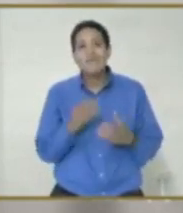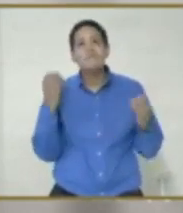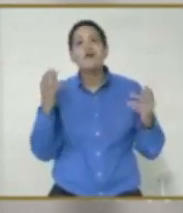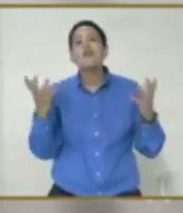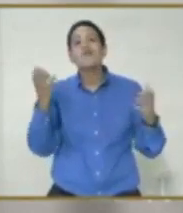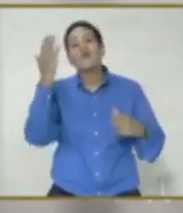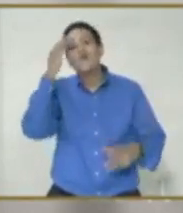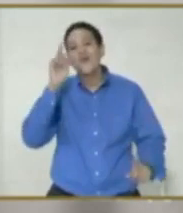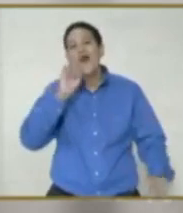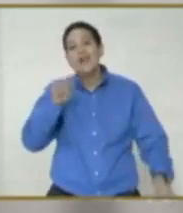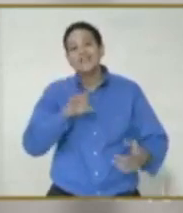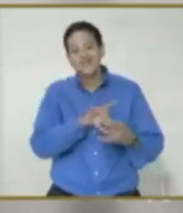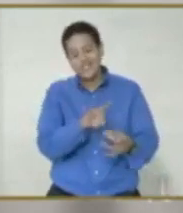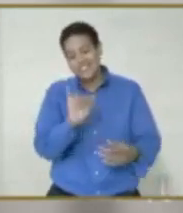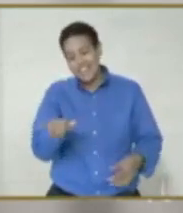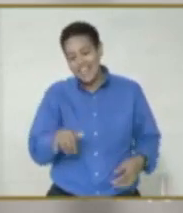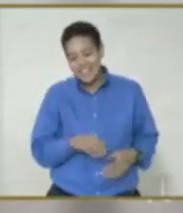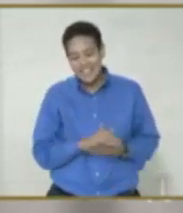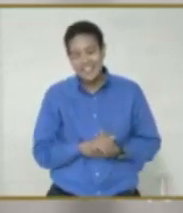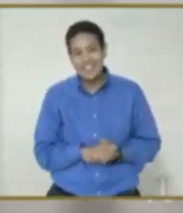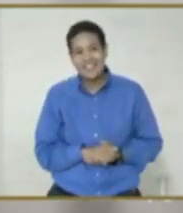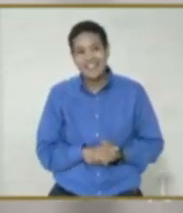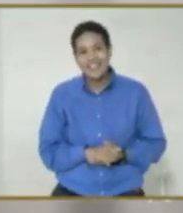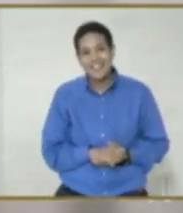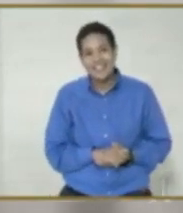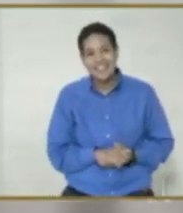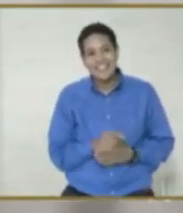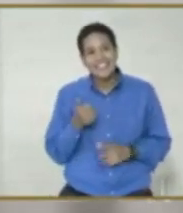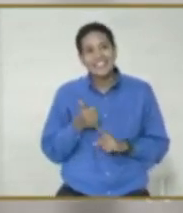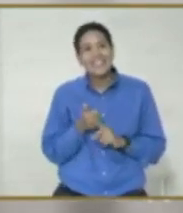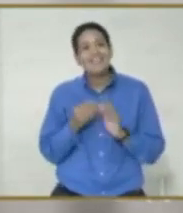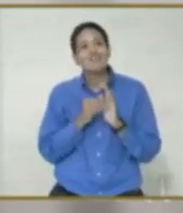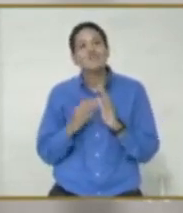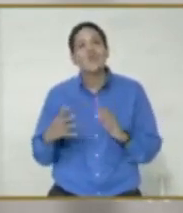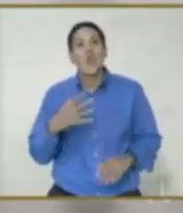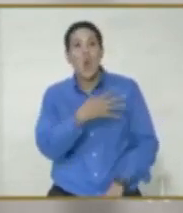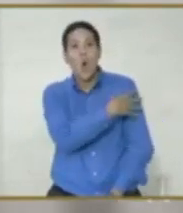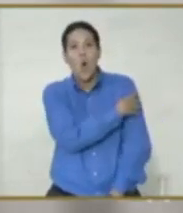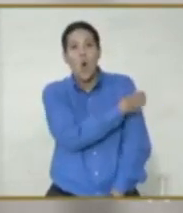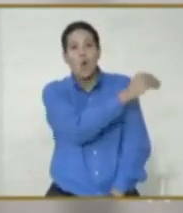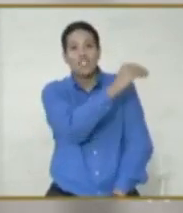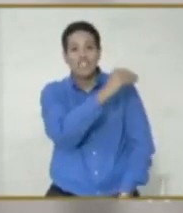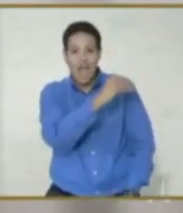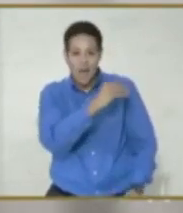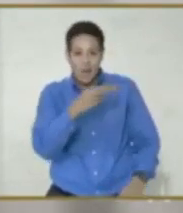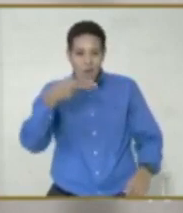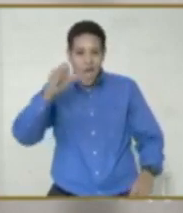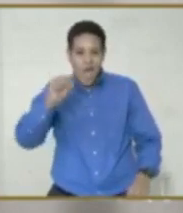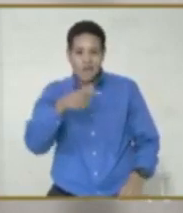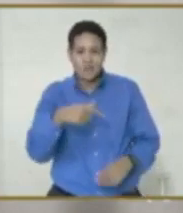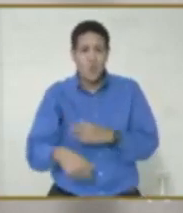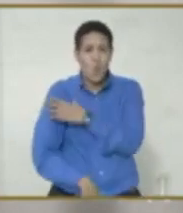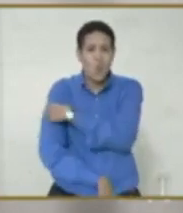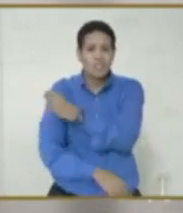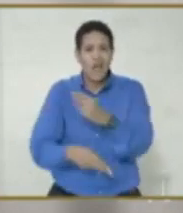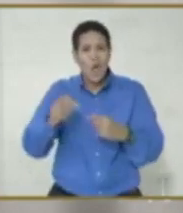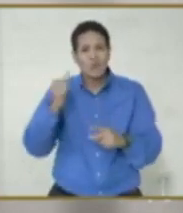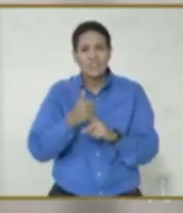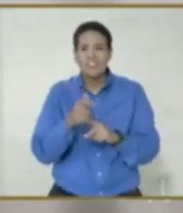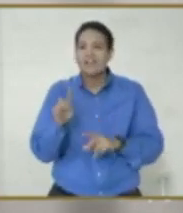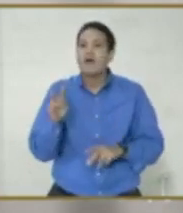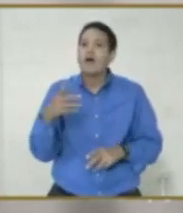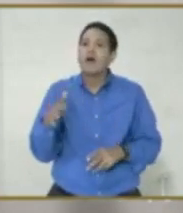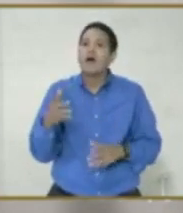to that one. Minister, she's a student at Holy Childhood High School, and she's certainly enthralled with everything that you